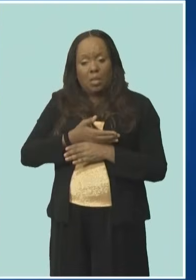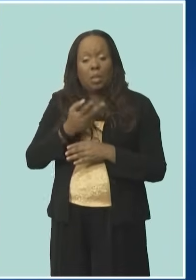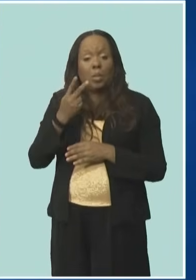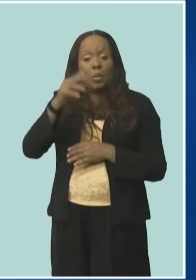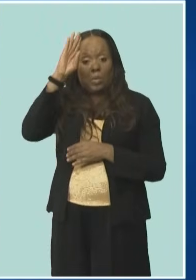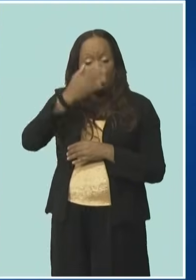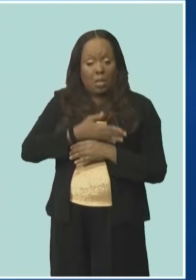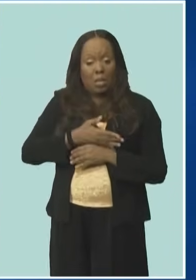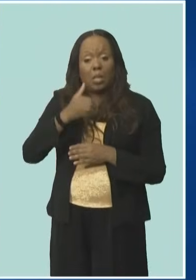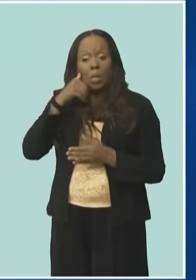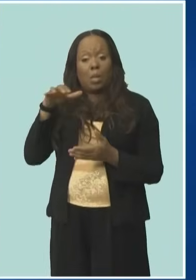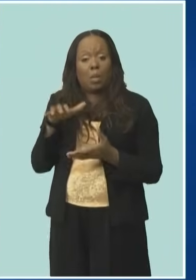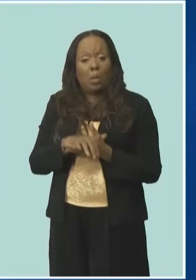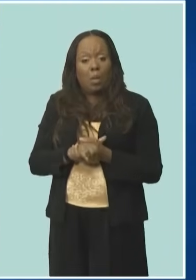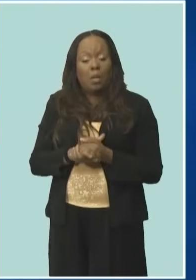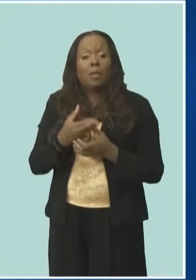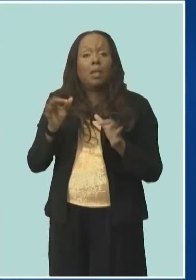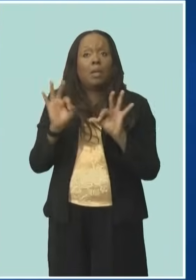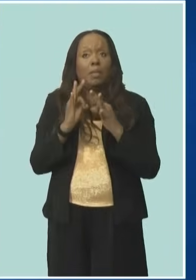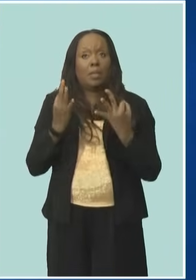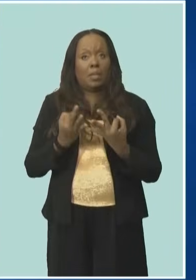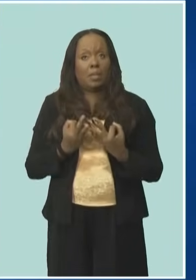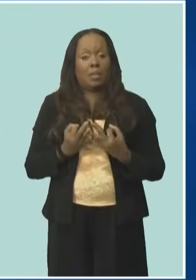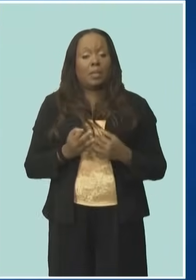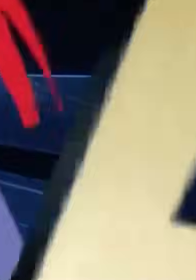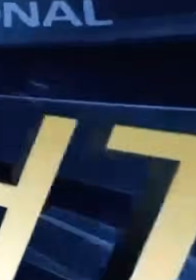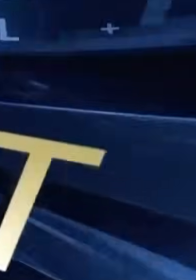Bernard, his wife, and his family.